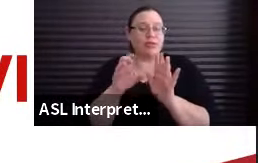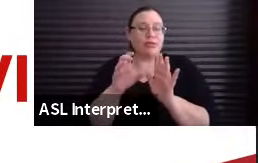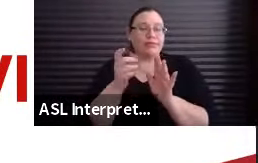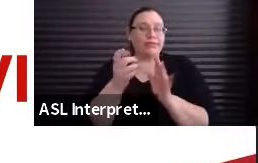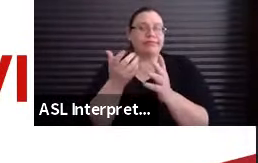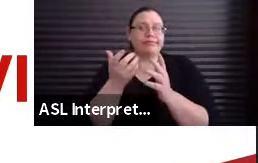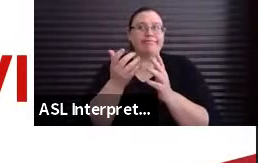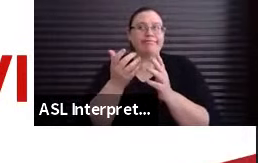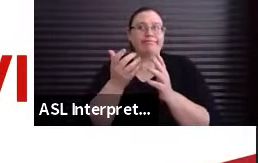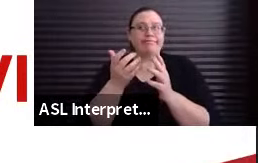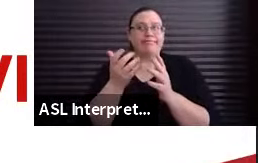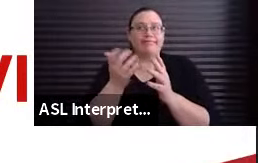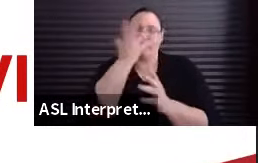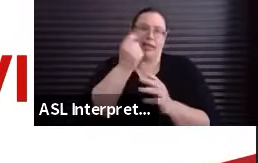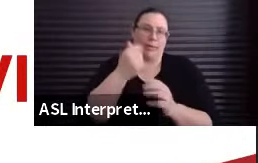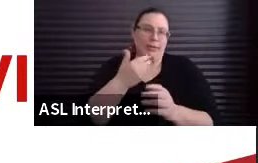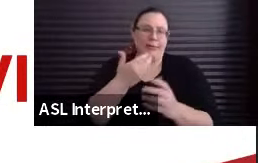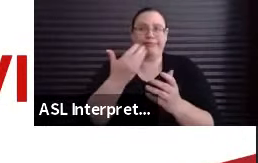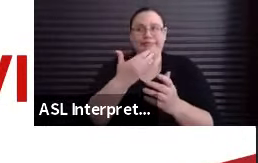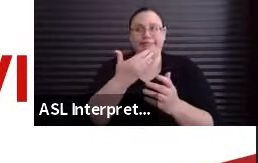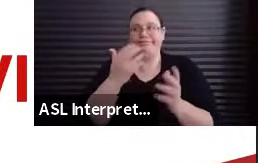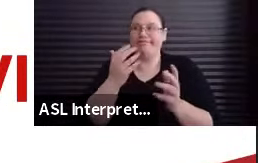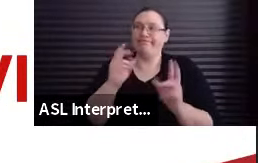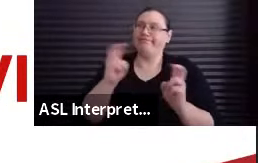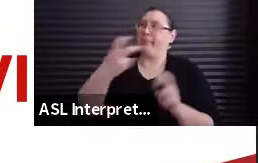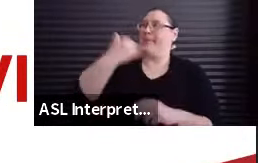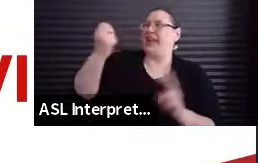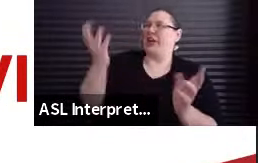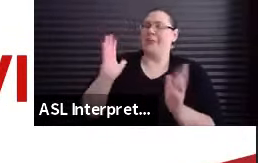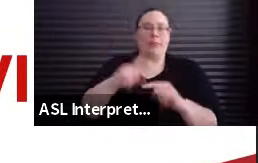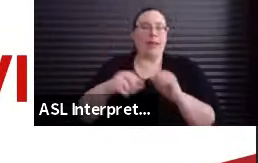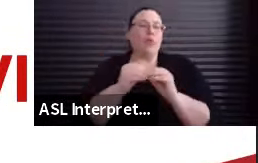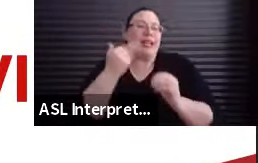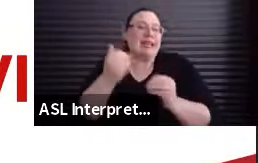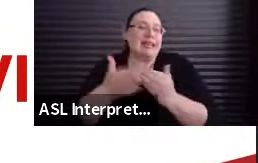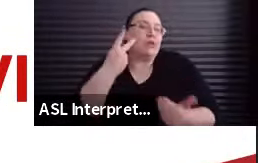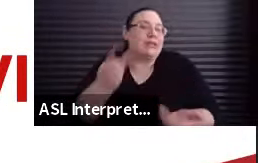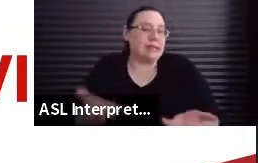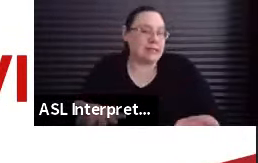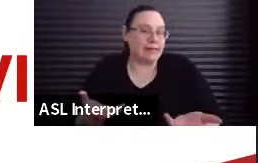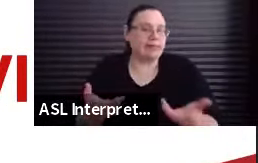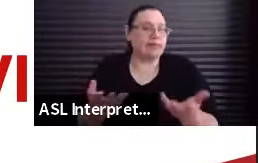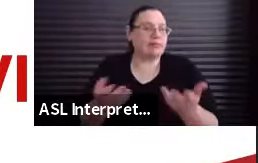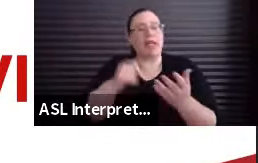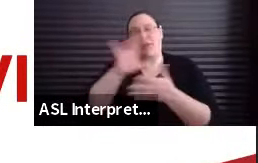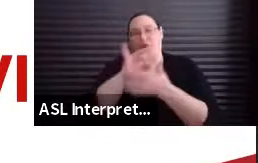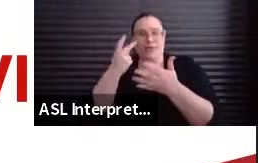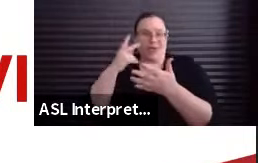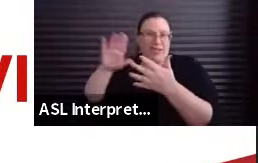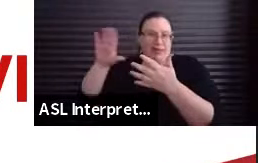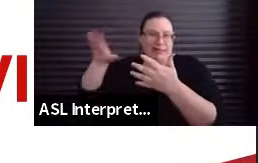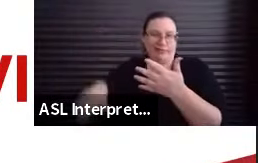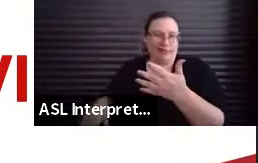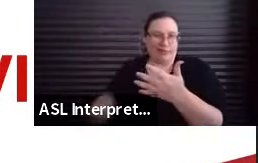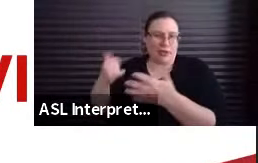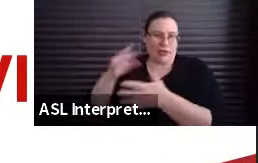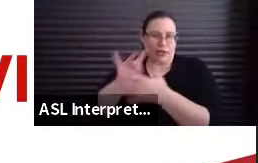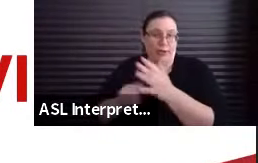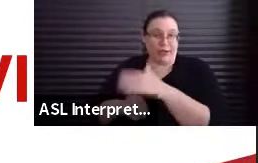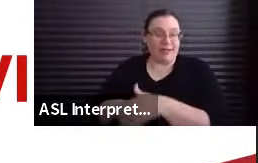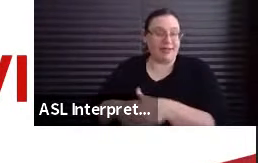a little bit better there or make it easier to see you. And then there are more options below that, obviously. Okay.